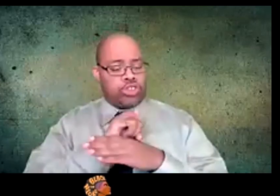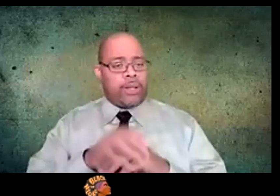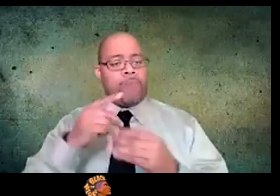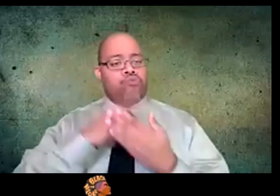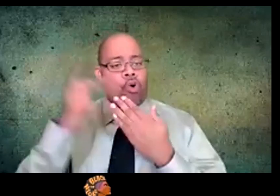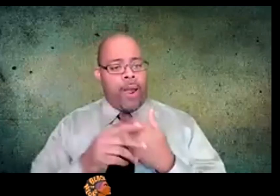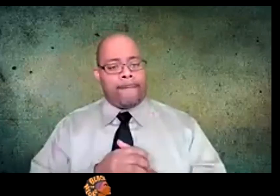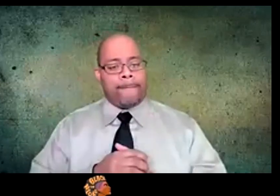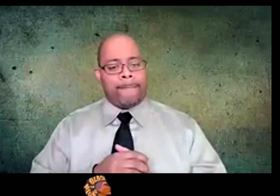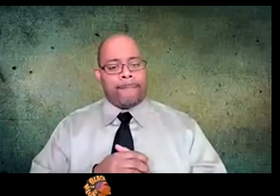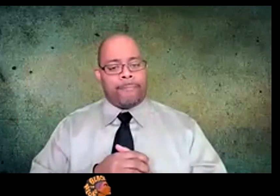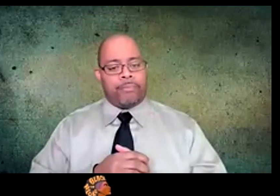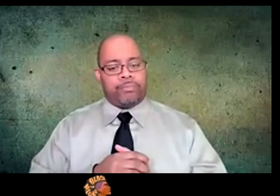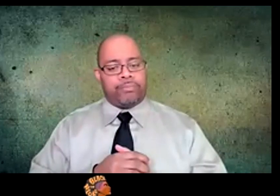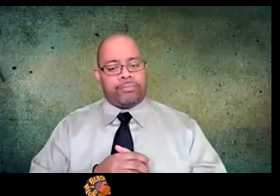program,